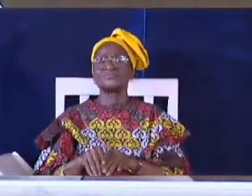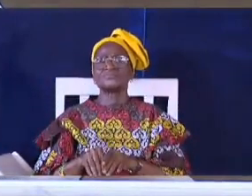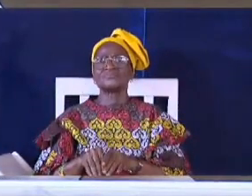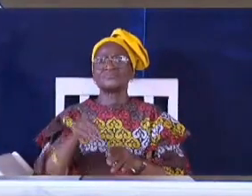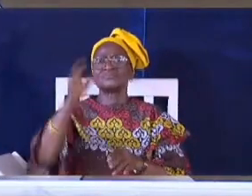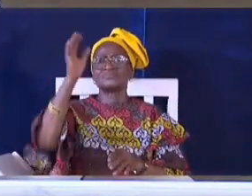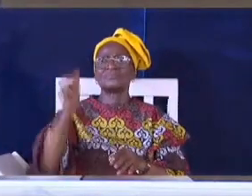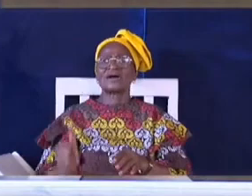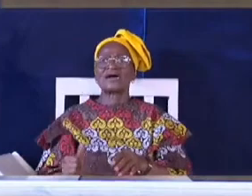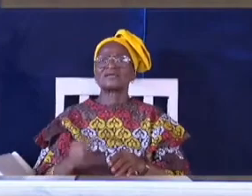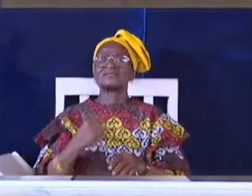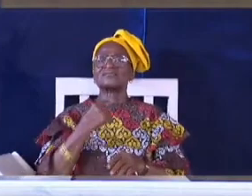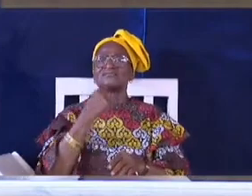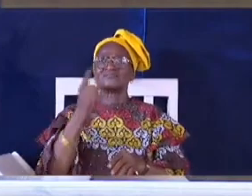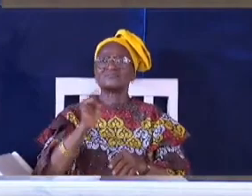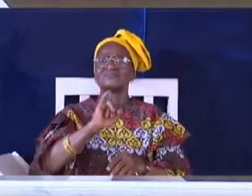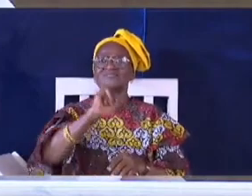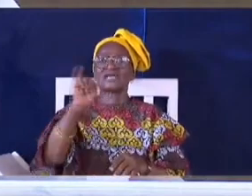by telling you